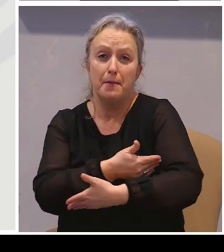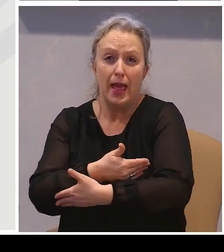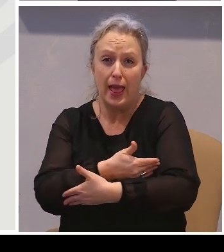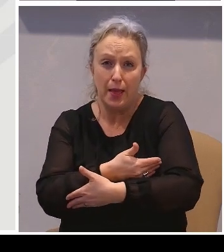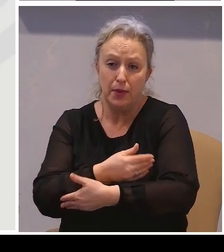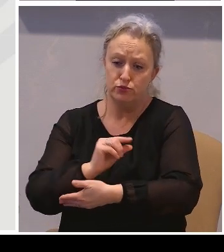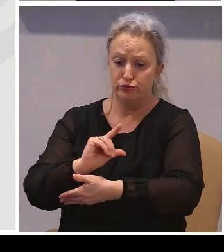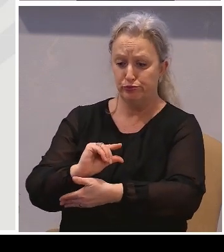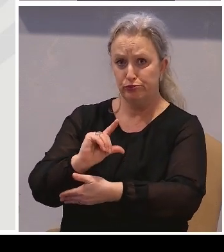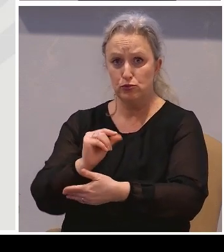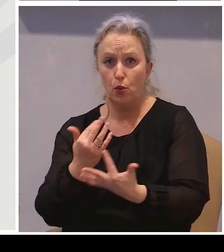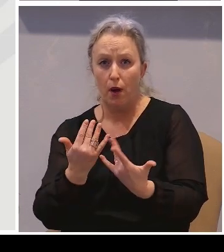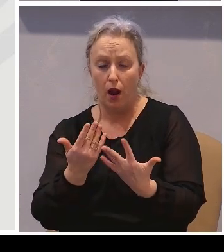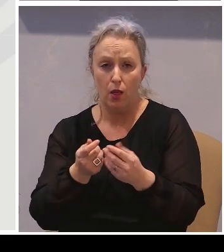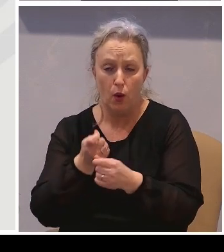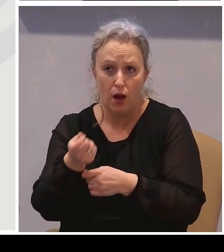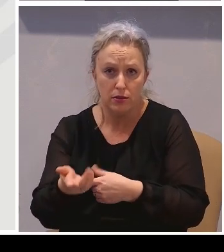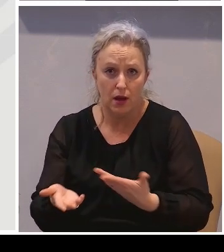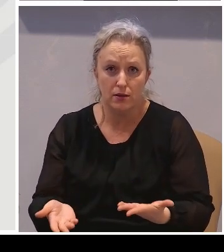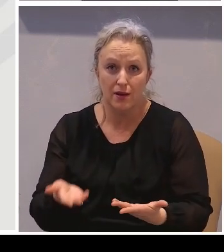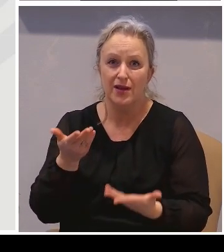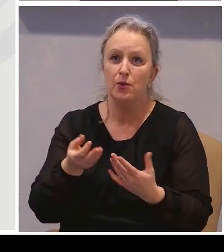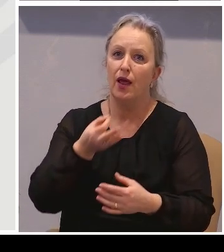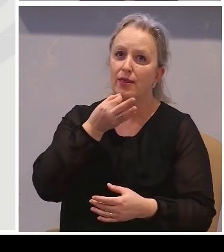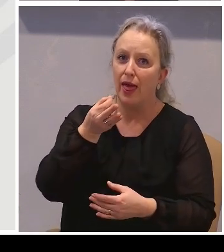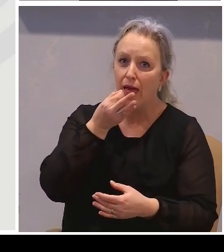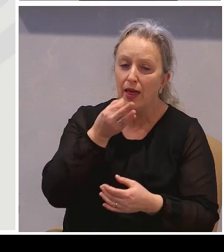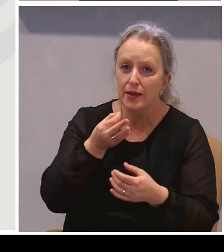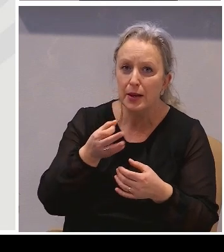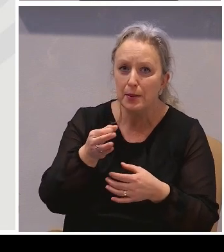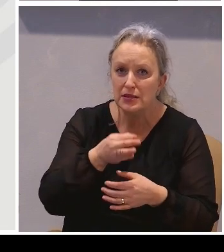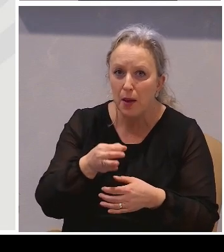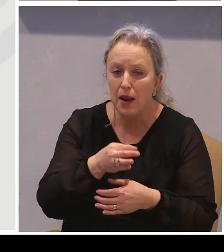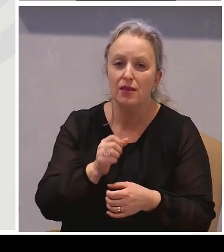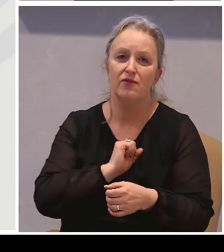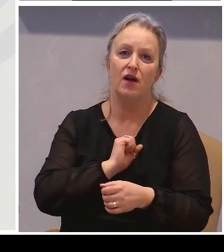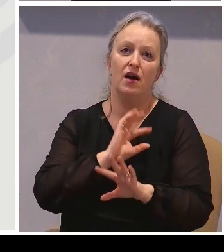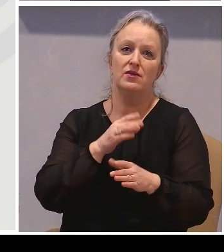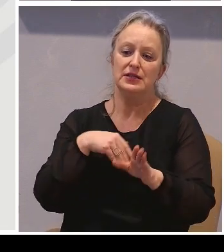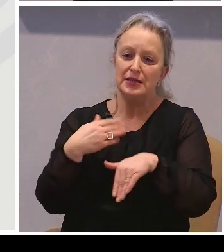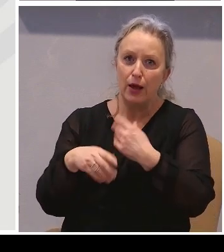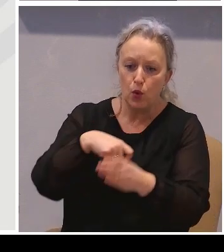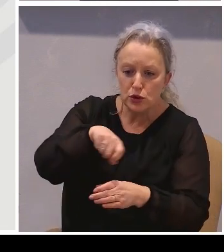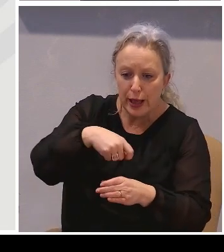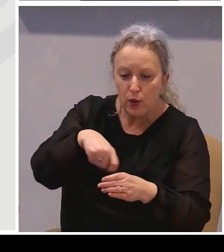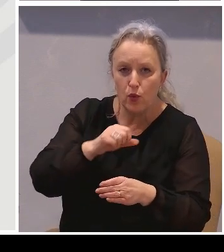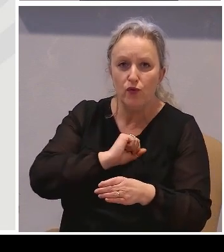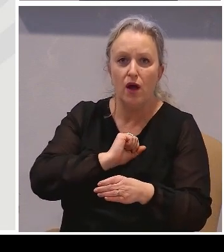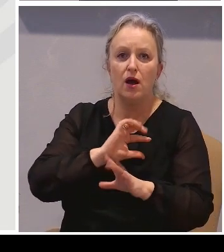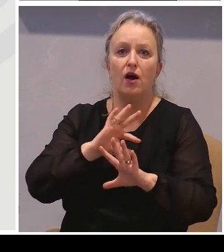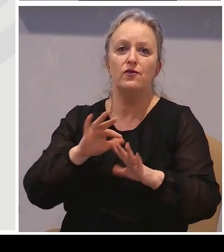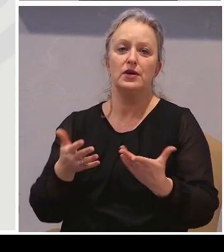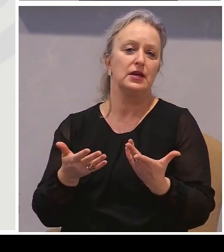administration is very important. When you have a baby or a toddler, then it's better to have a chewing tablet, some sort of